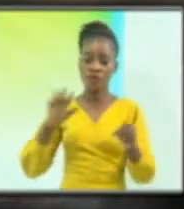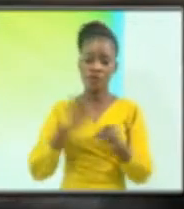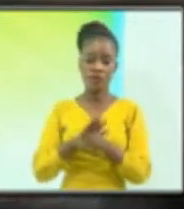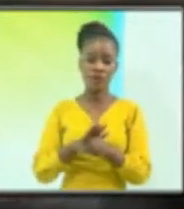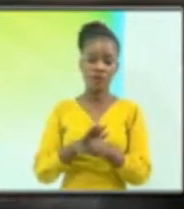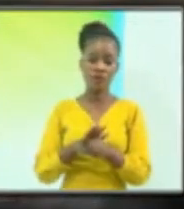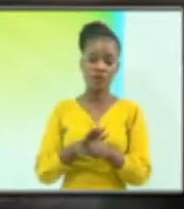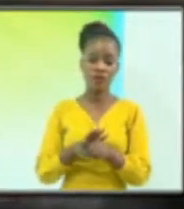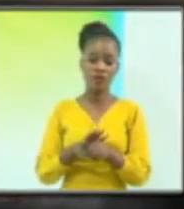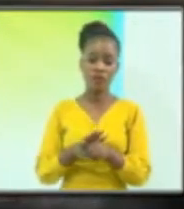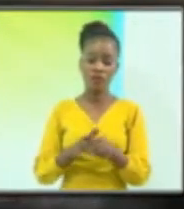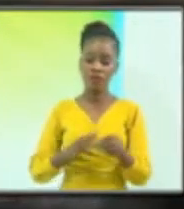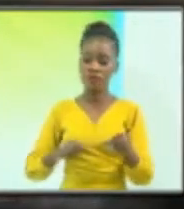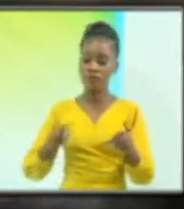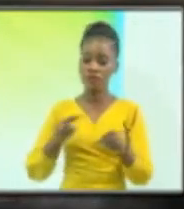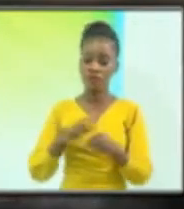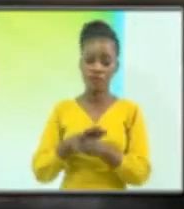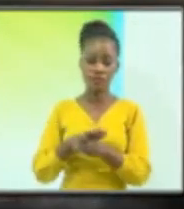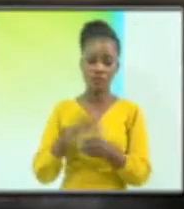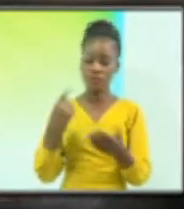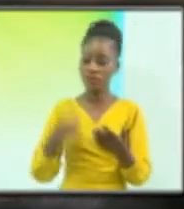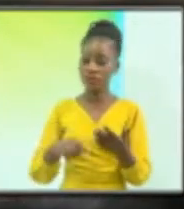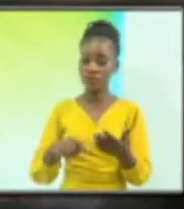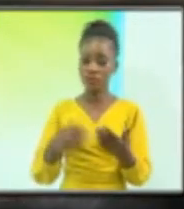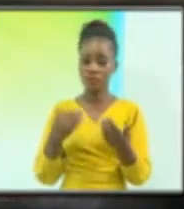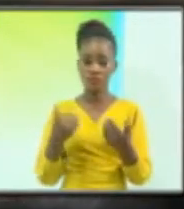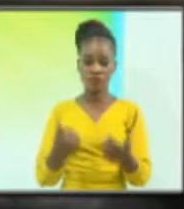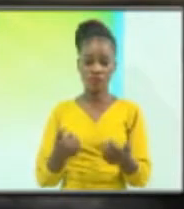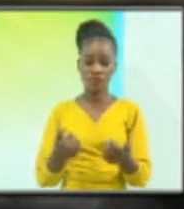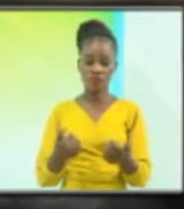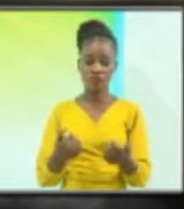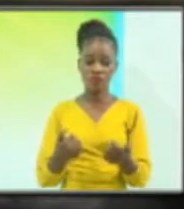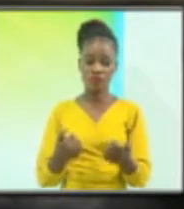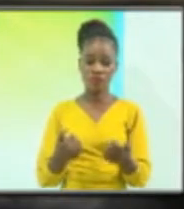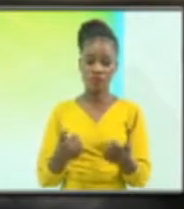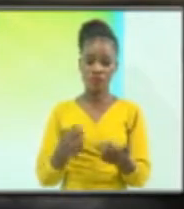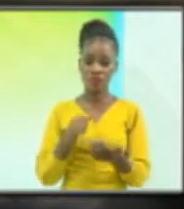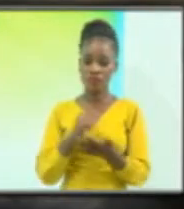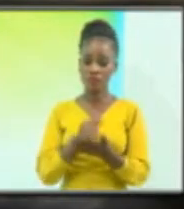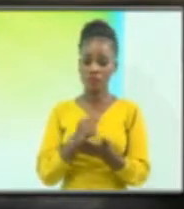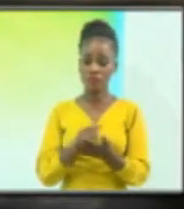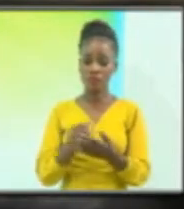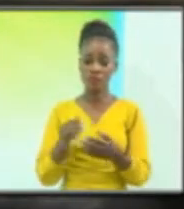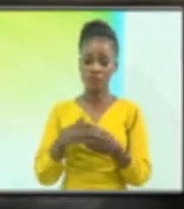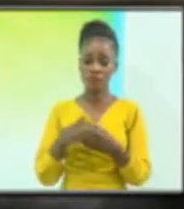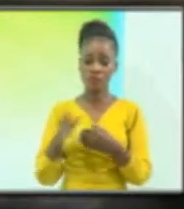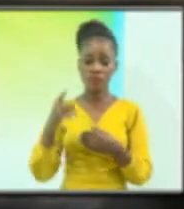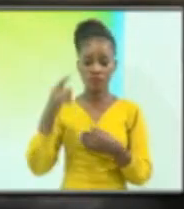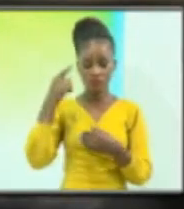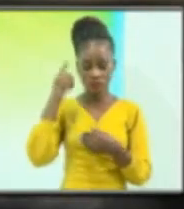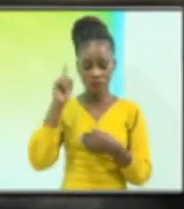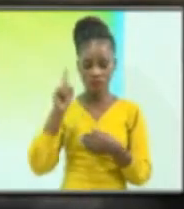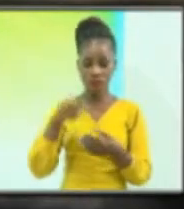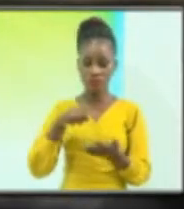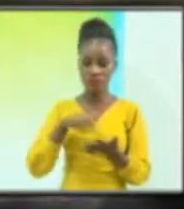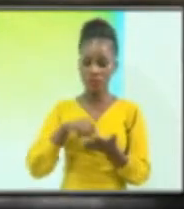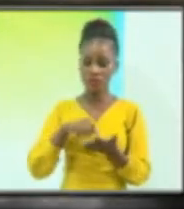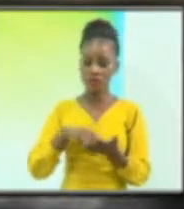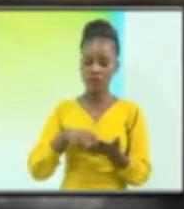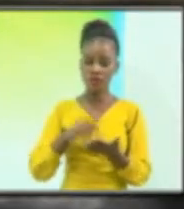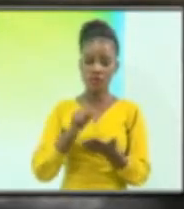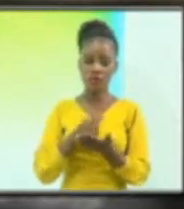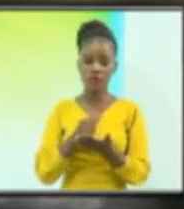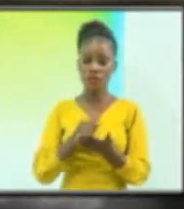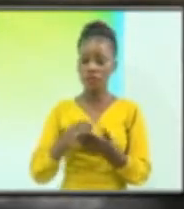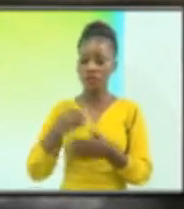It cares for its people. That is why we are now embarking on opening for passport centers outside